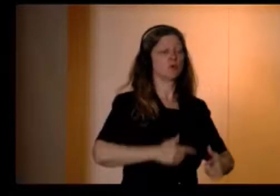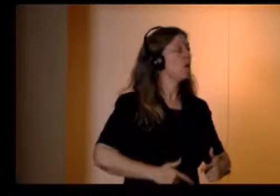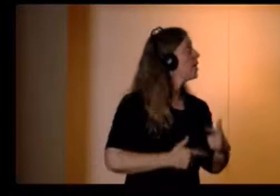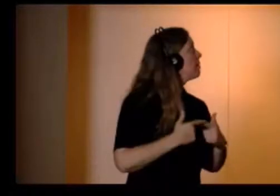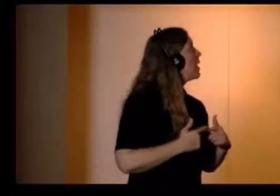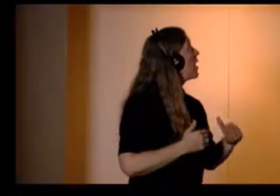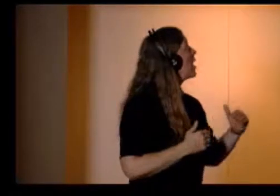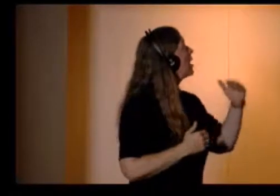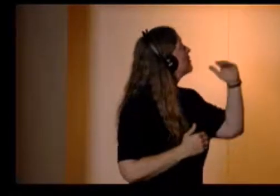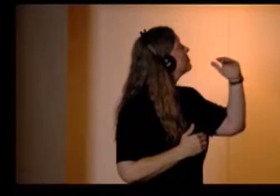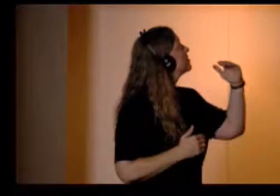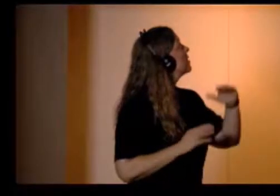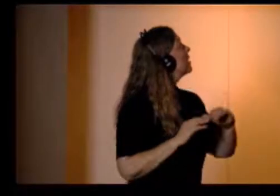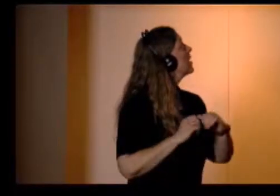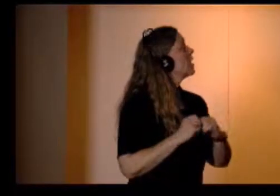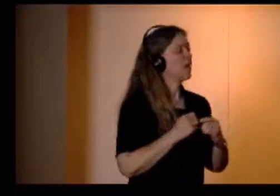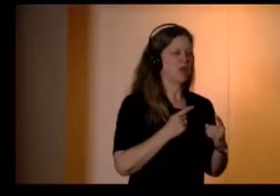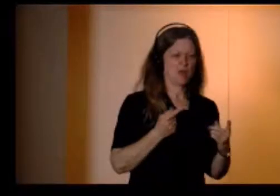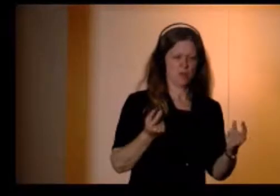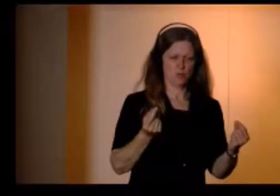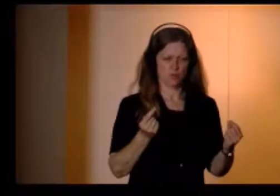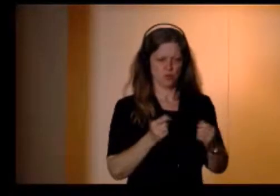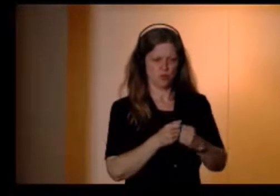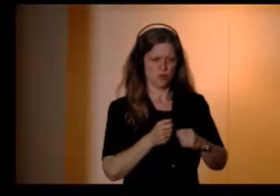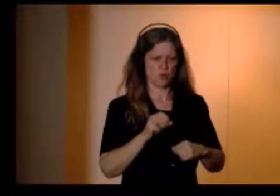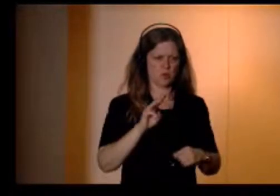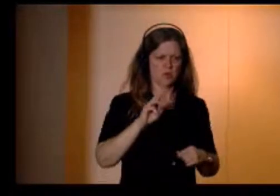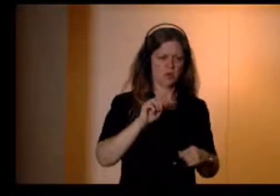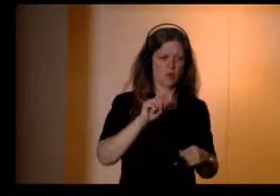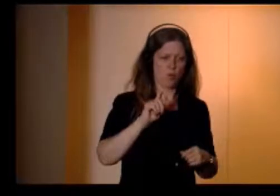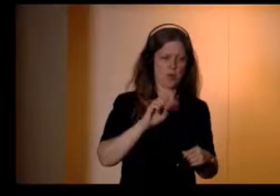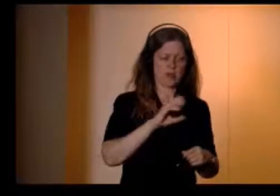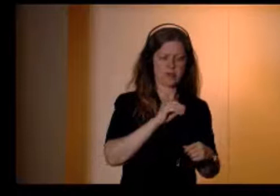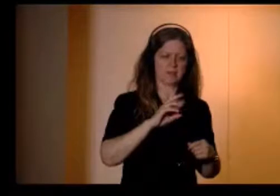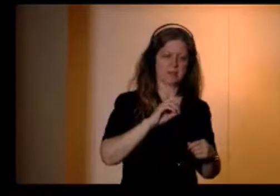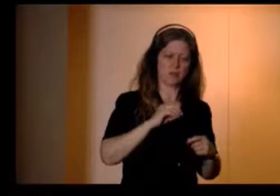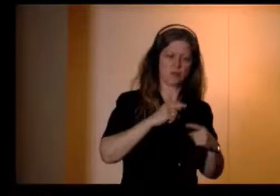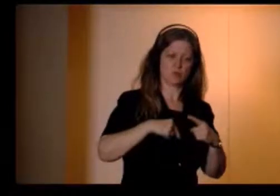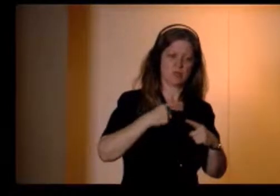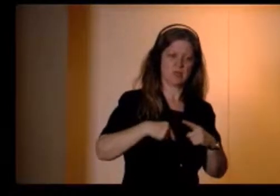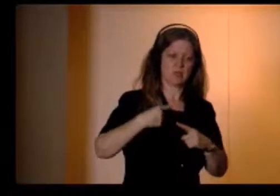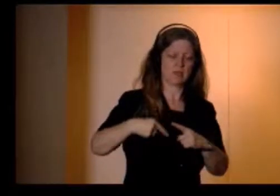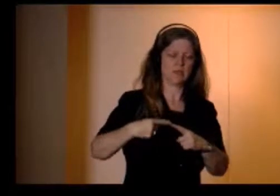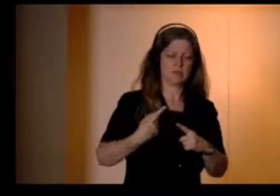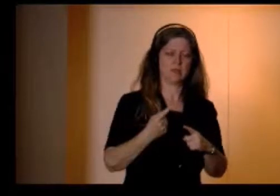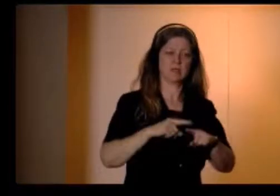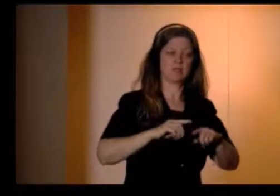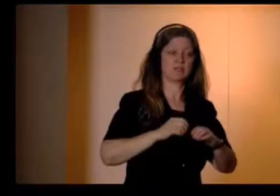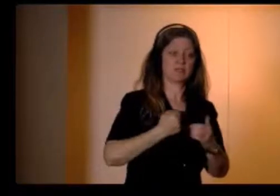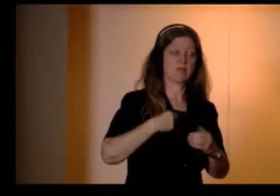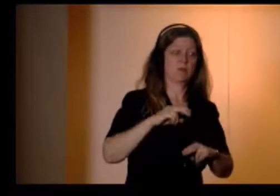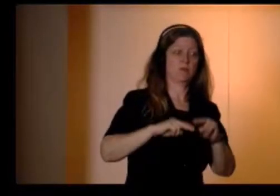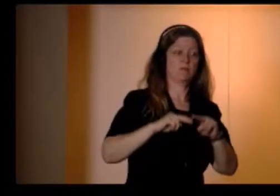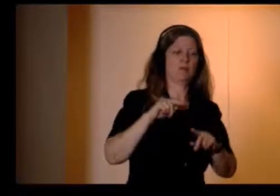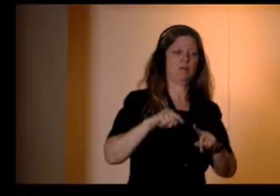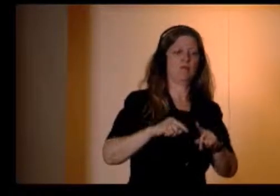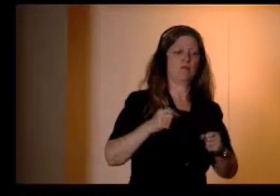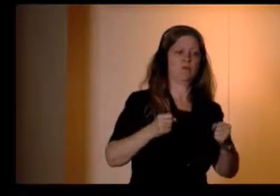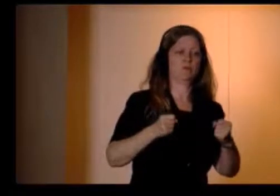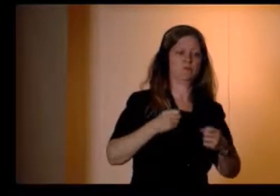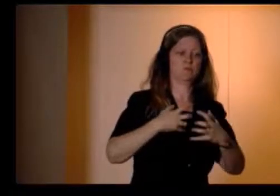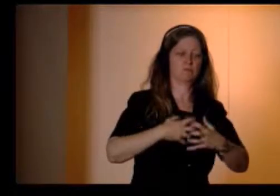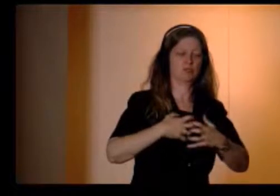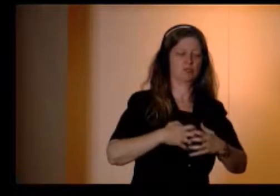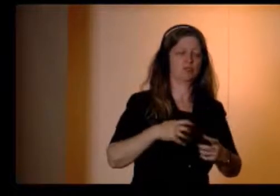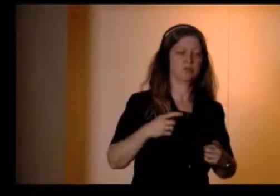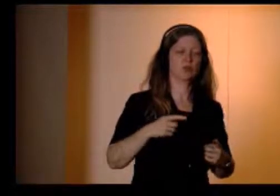to deal with waste and recycling, right? That all depends on how we build these machines. So the goal or the task for the engineers is